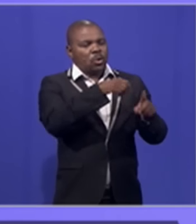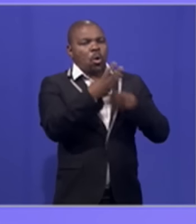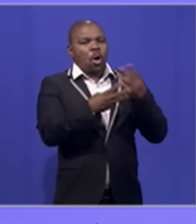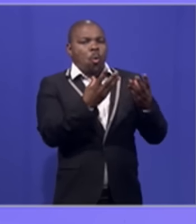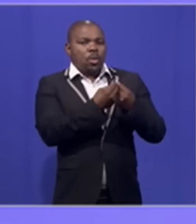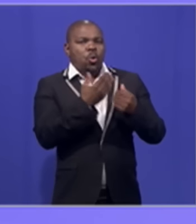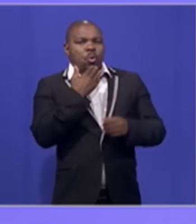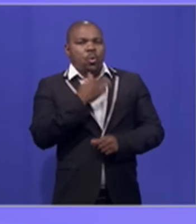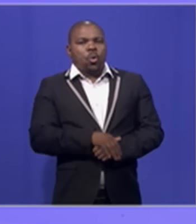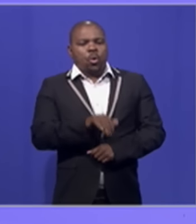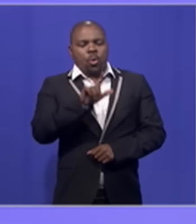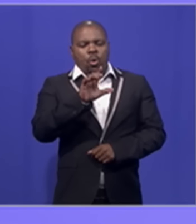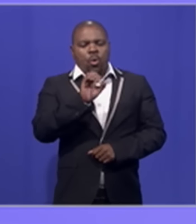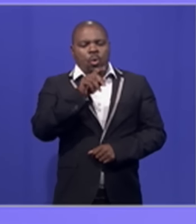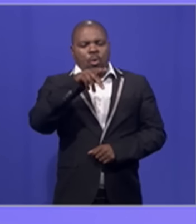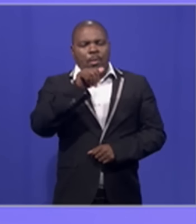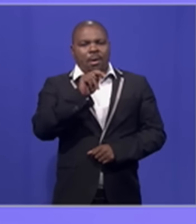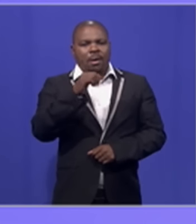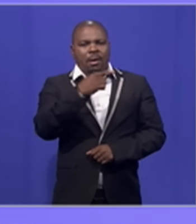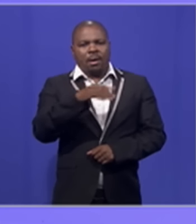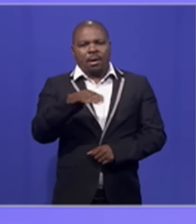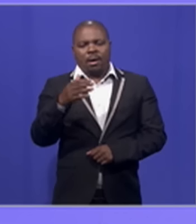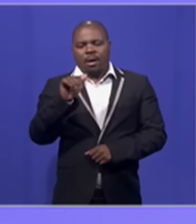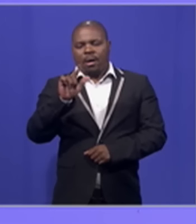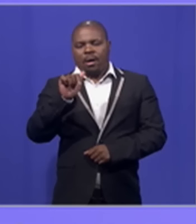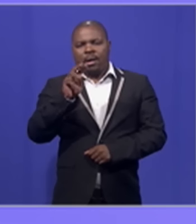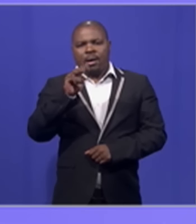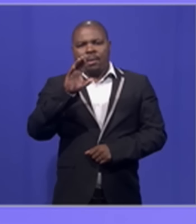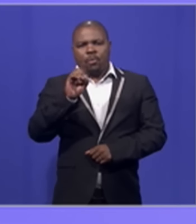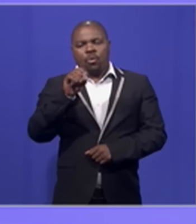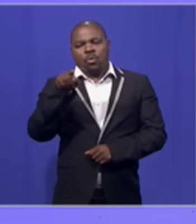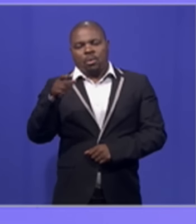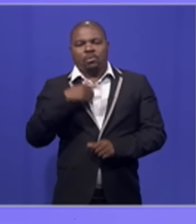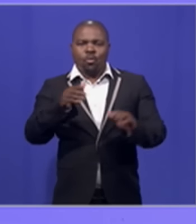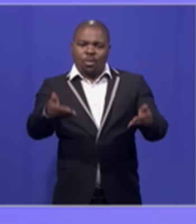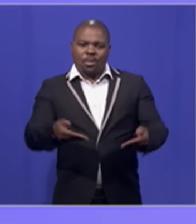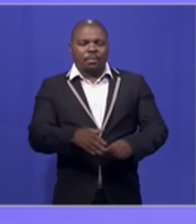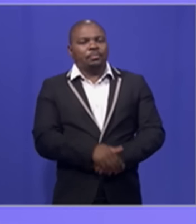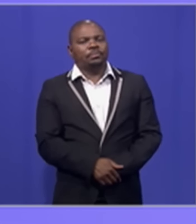e leng Lopang Alamo ya mane Vanderbilt Park Lopang ha ke o amohele